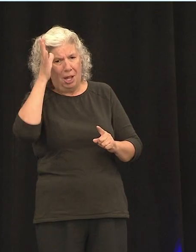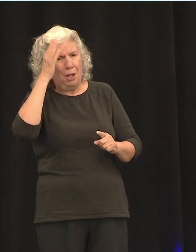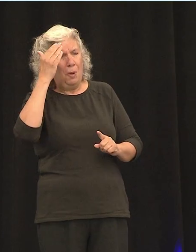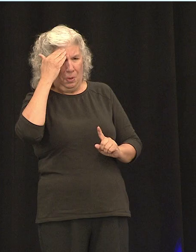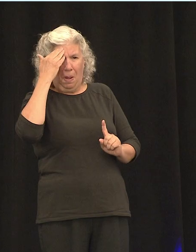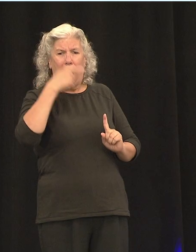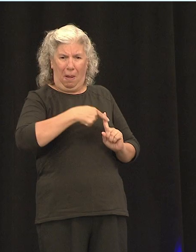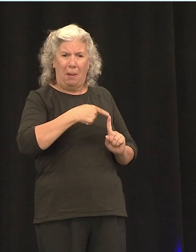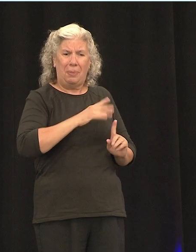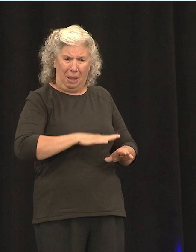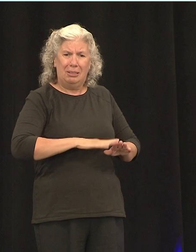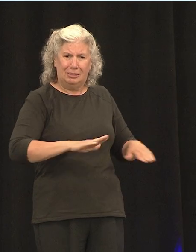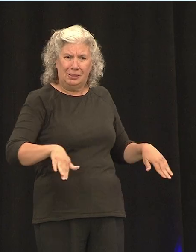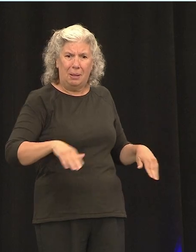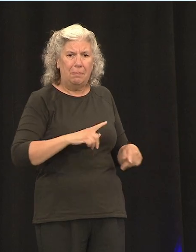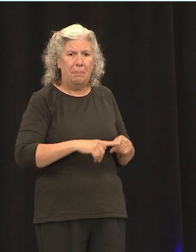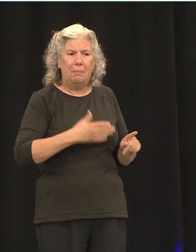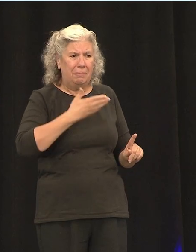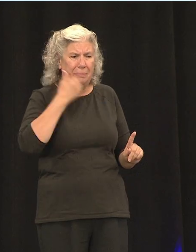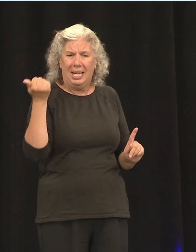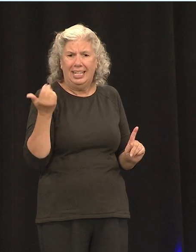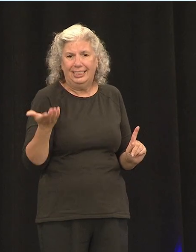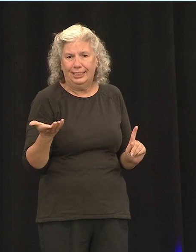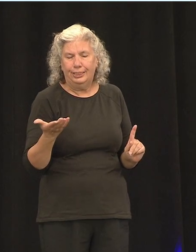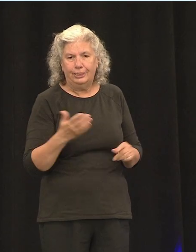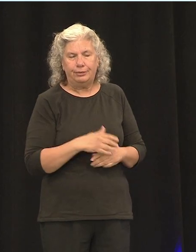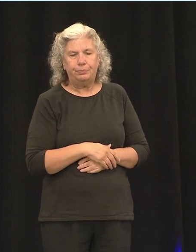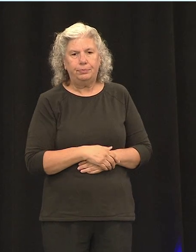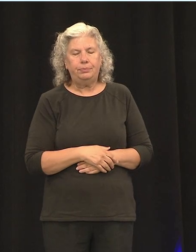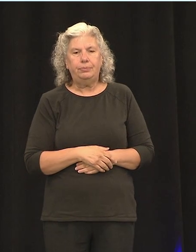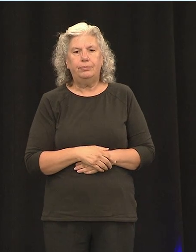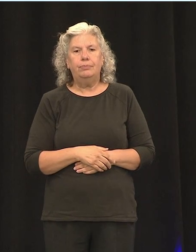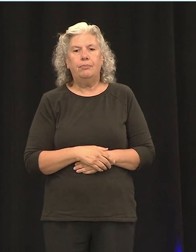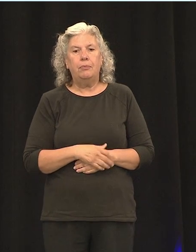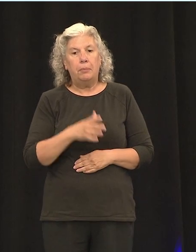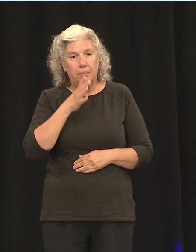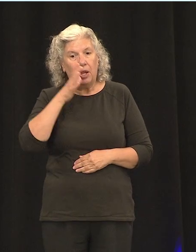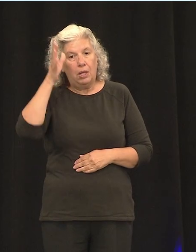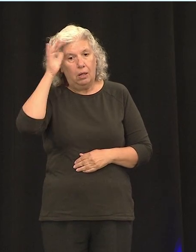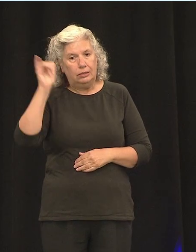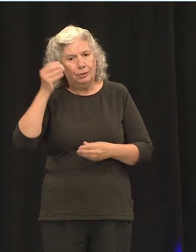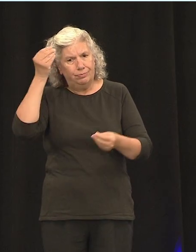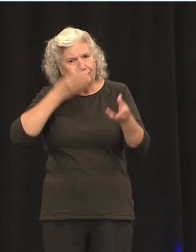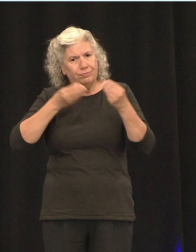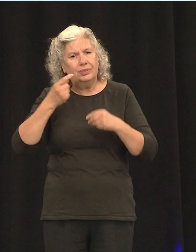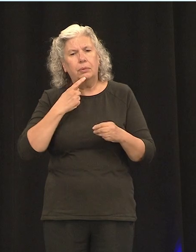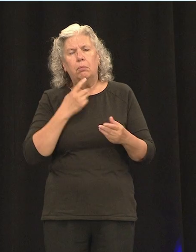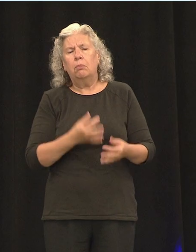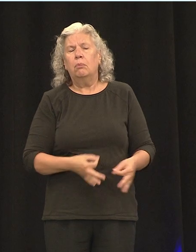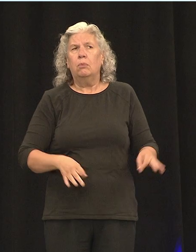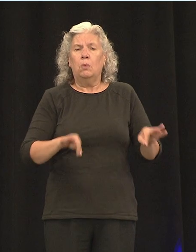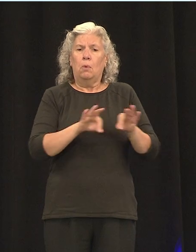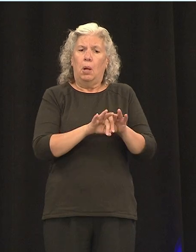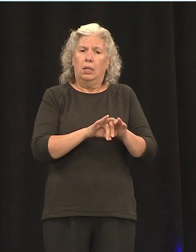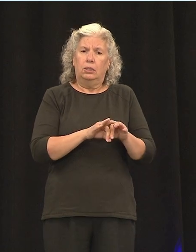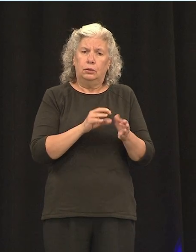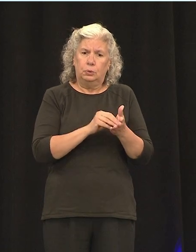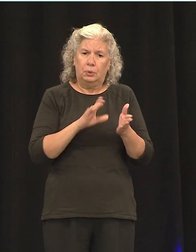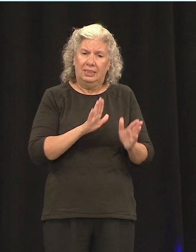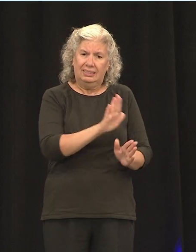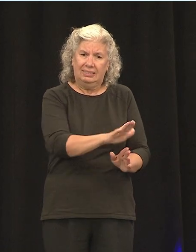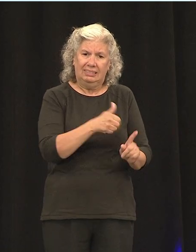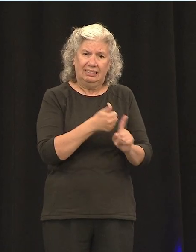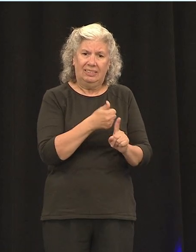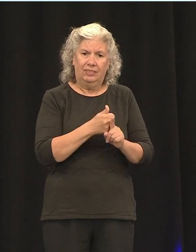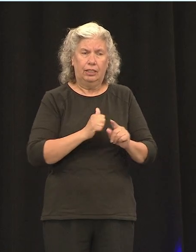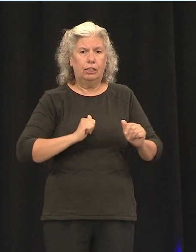Parents also have let me know that it's really important to foster student self-advocacy. So how do you work with students at a